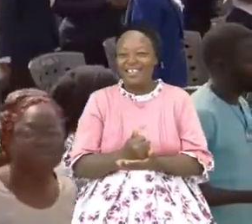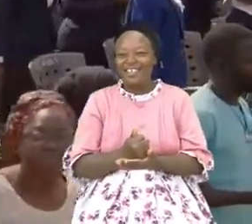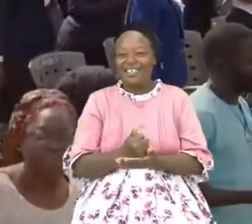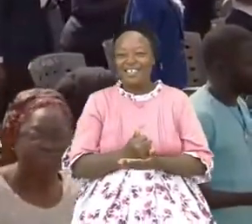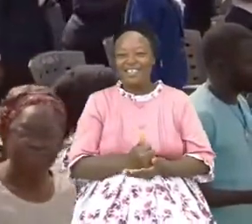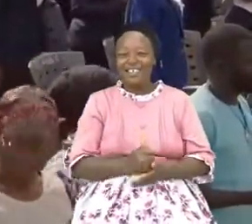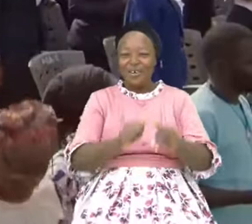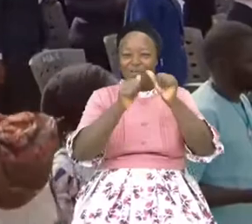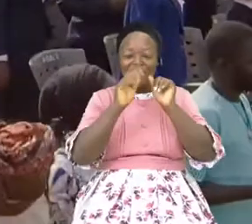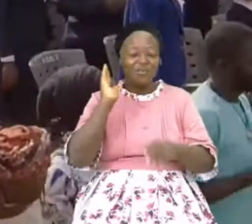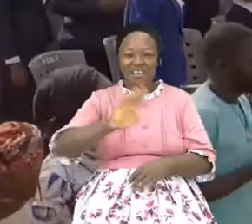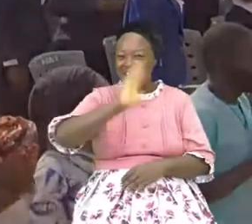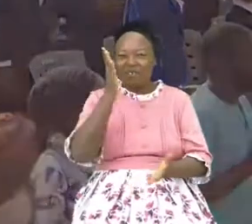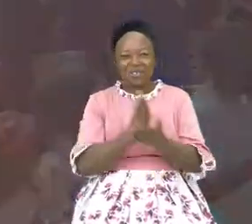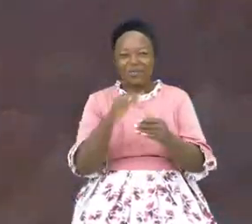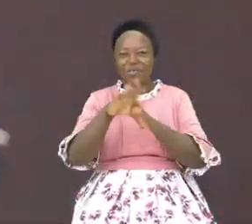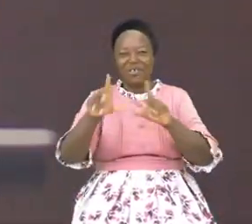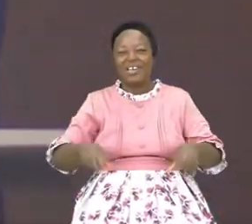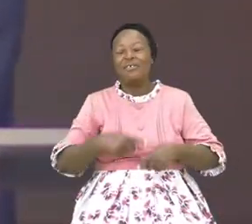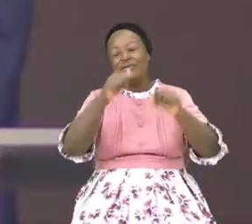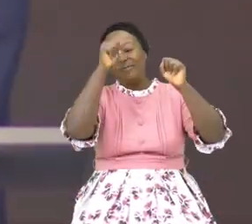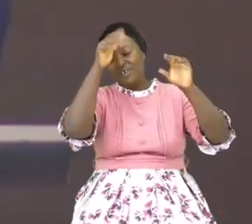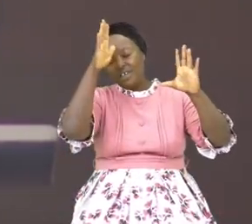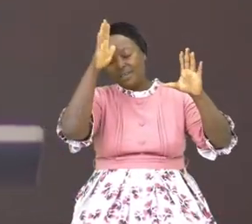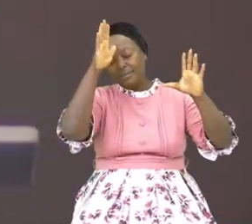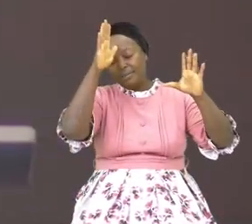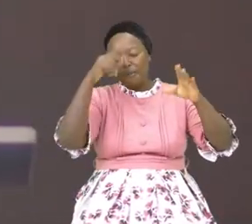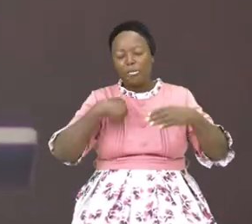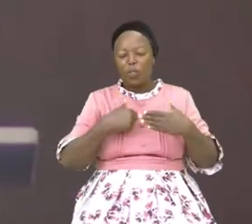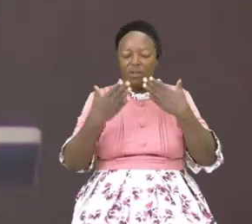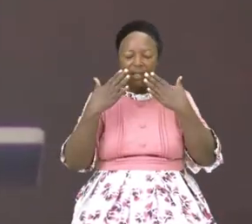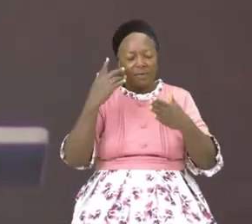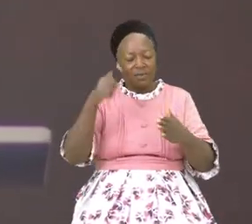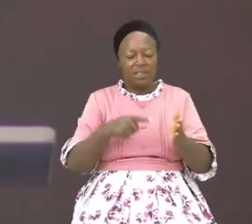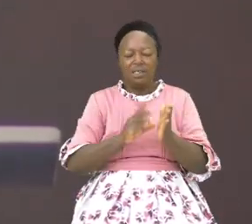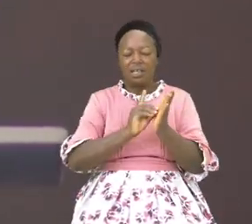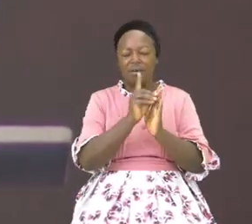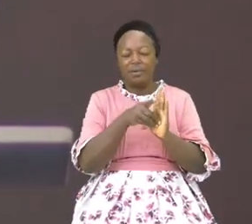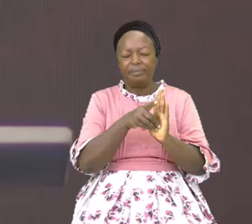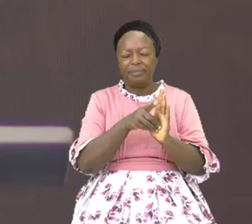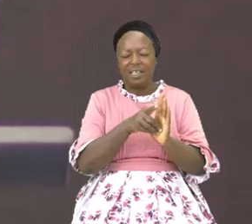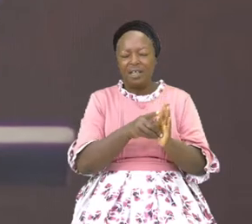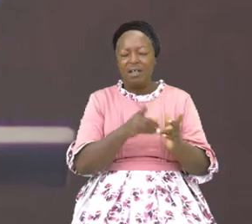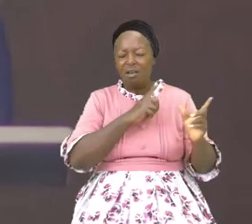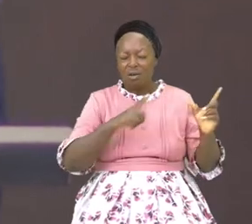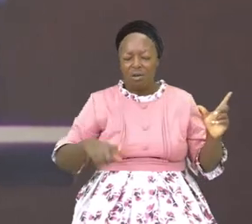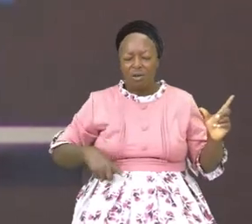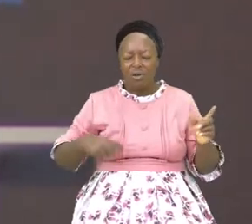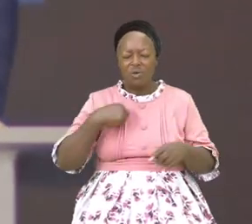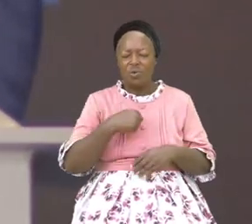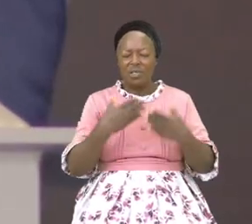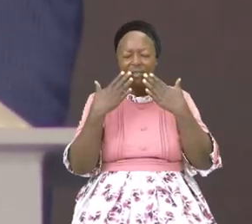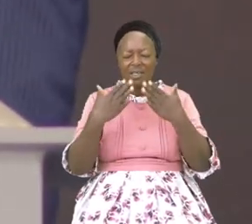Blessings will never stop in your life. Father, we thank you for this hour. Lord, we thank